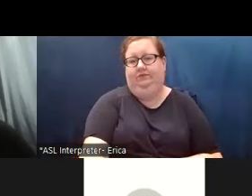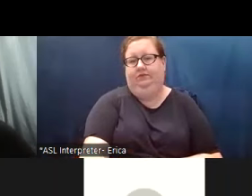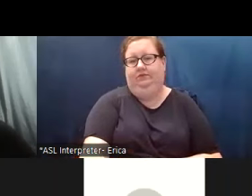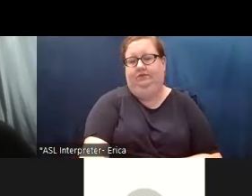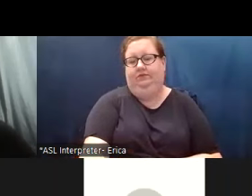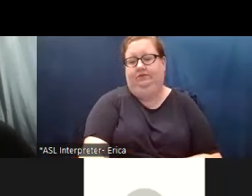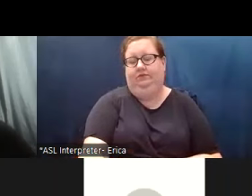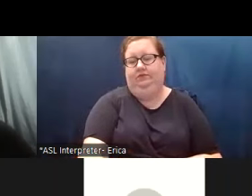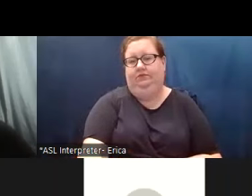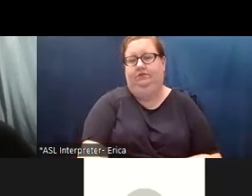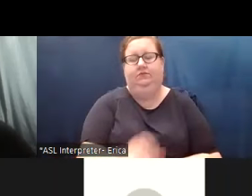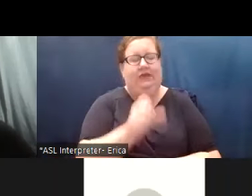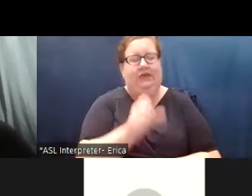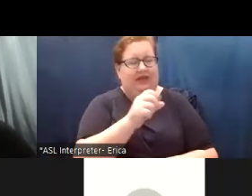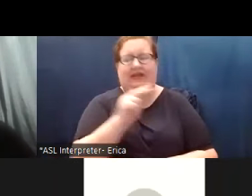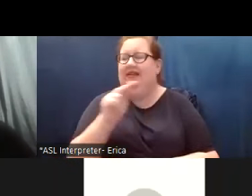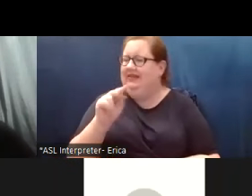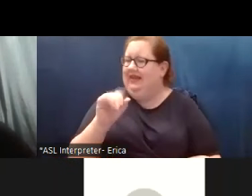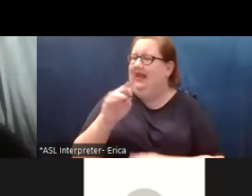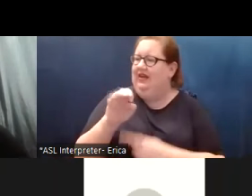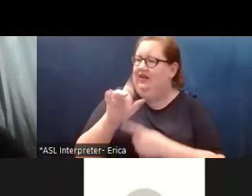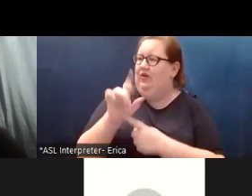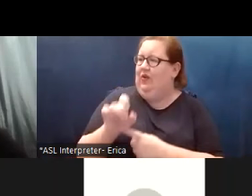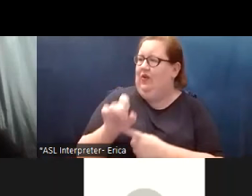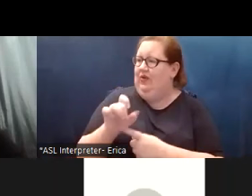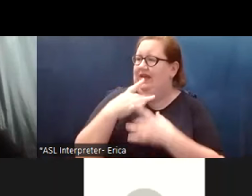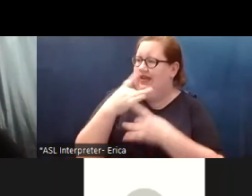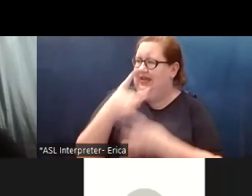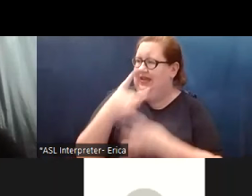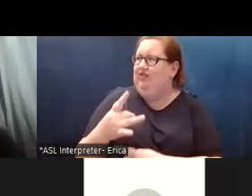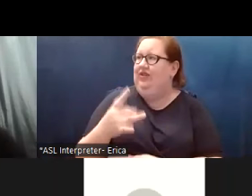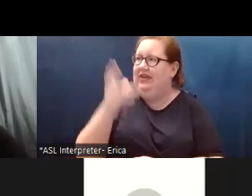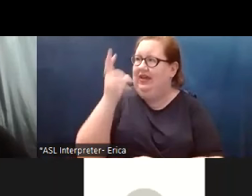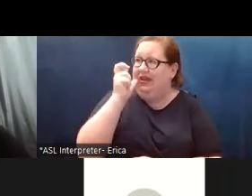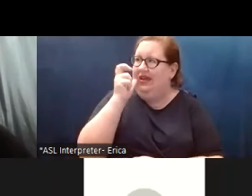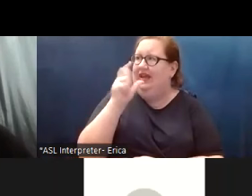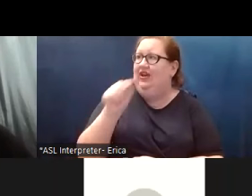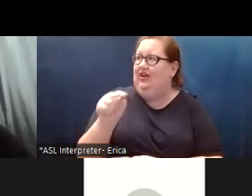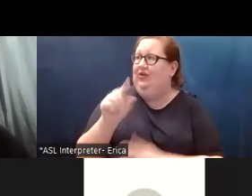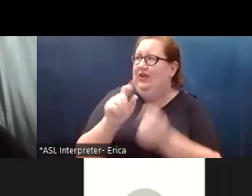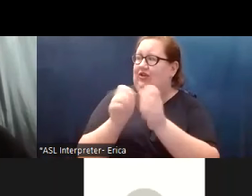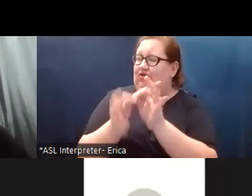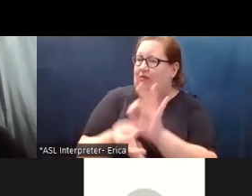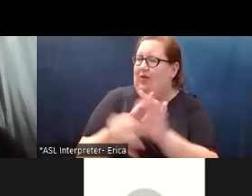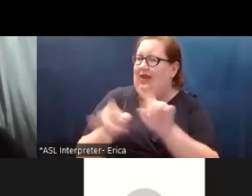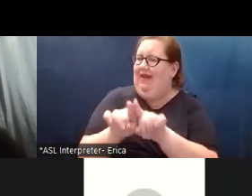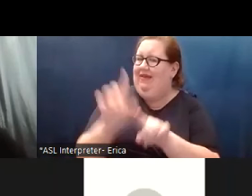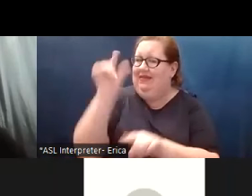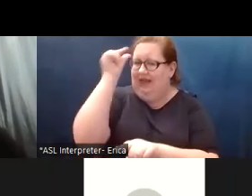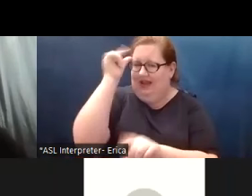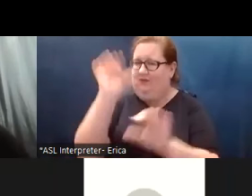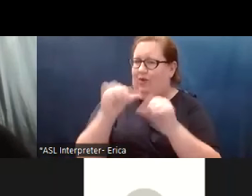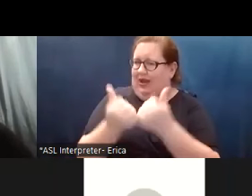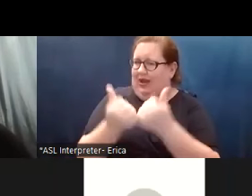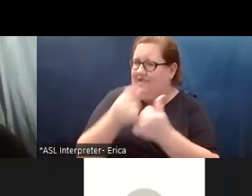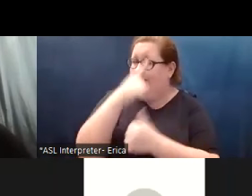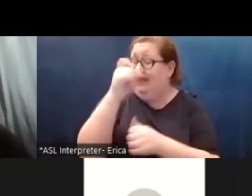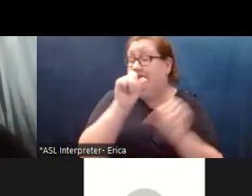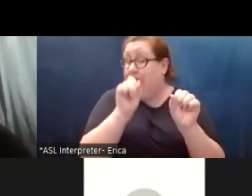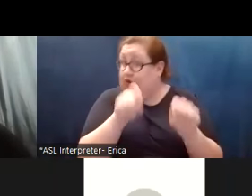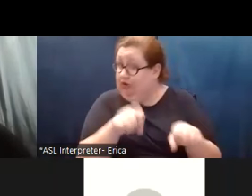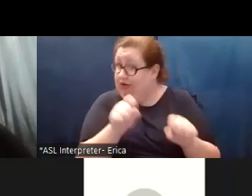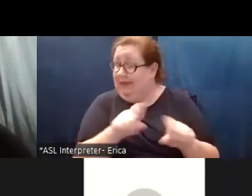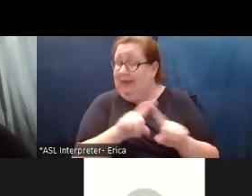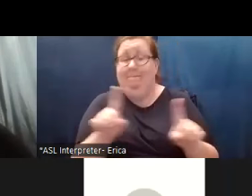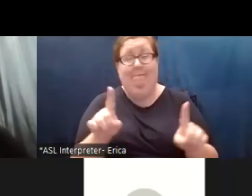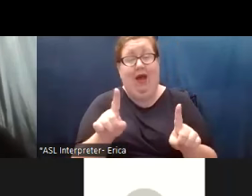Yeah, Nicole, it's really interesting to hear you sort of interpret it as a government agency, because I think it could be, but in a lot of ways,